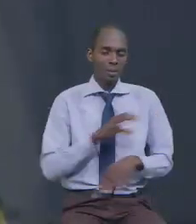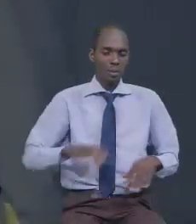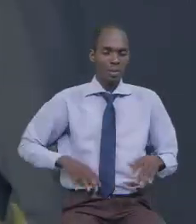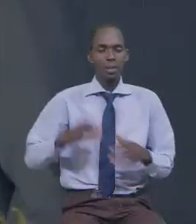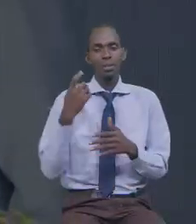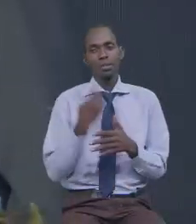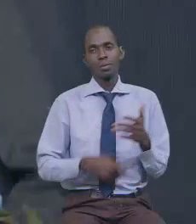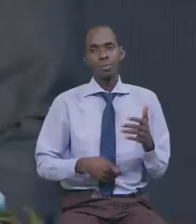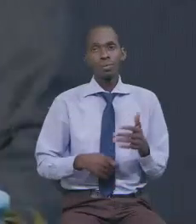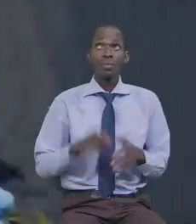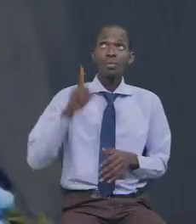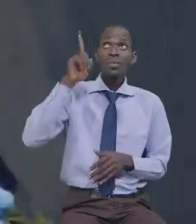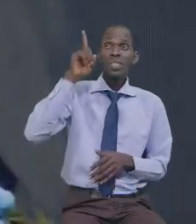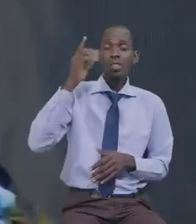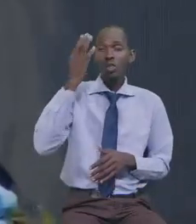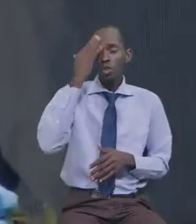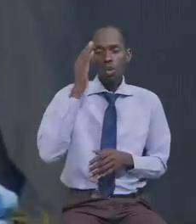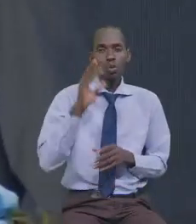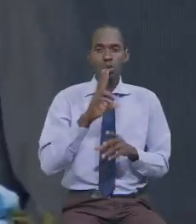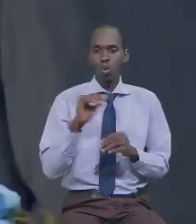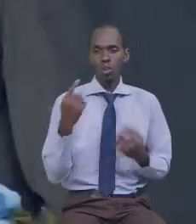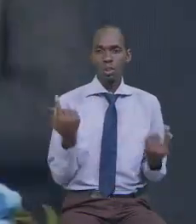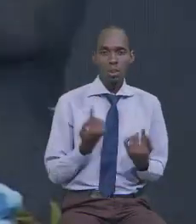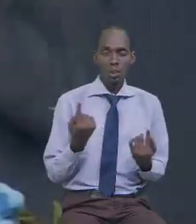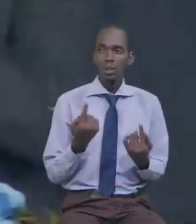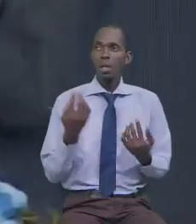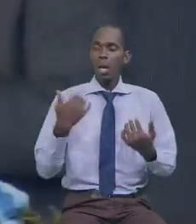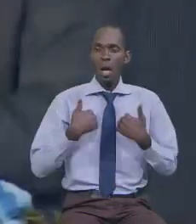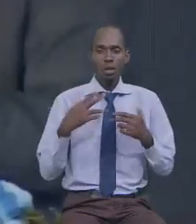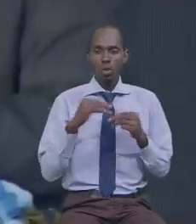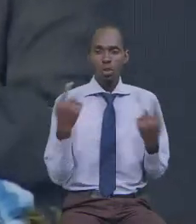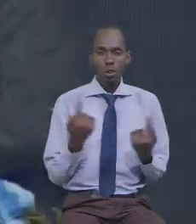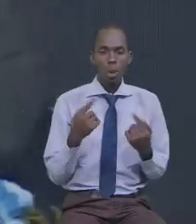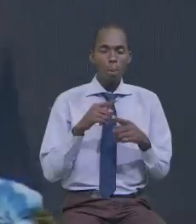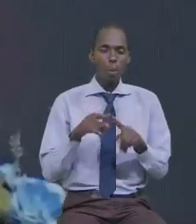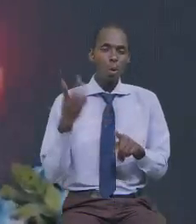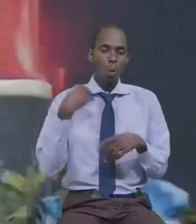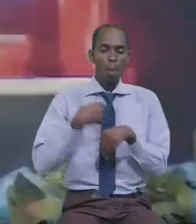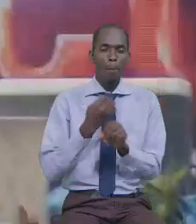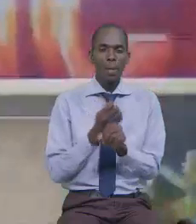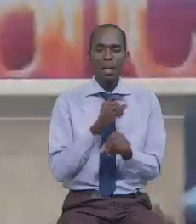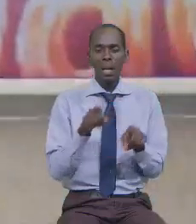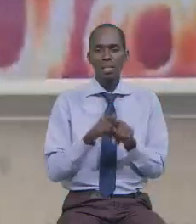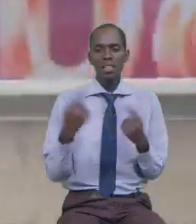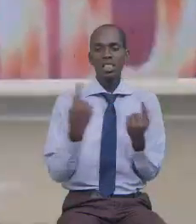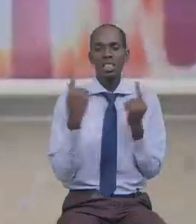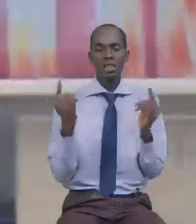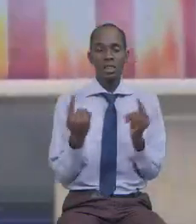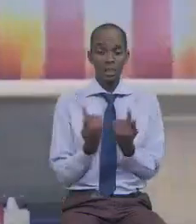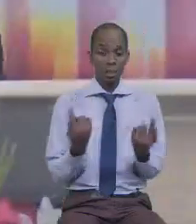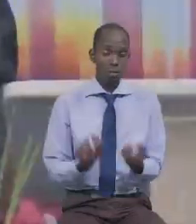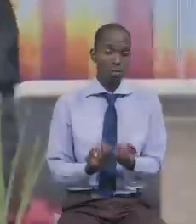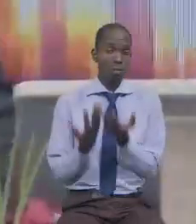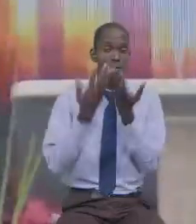no sin was made a sin offering for you and for me, that we